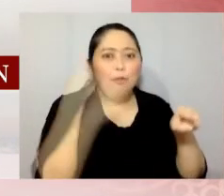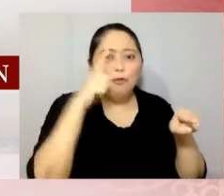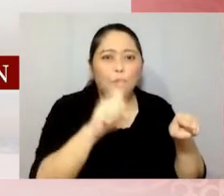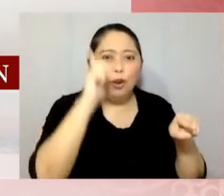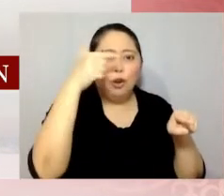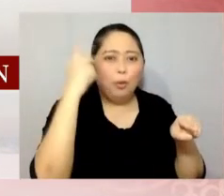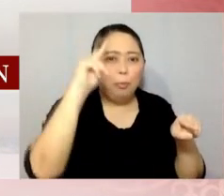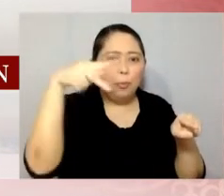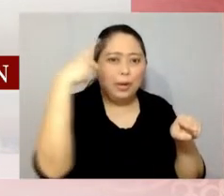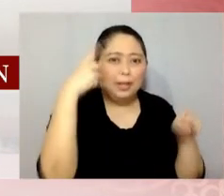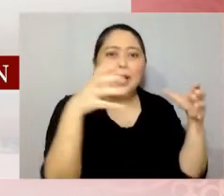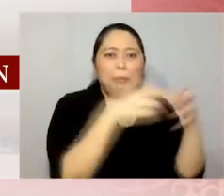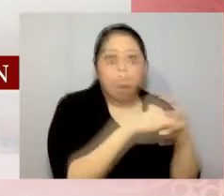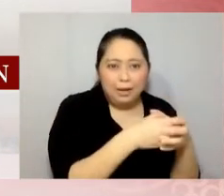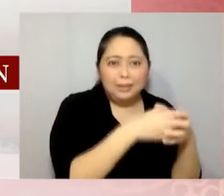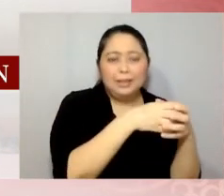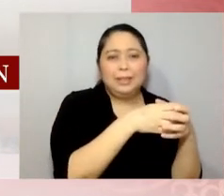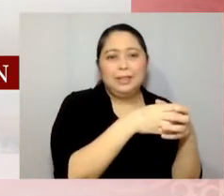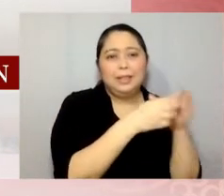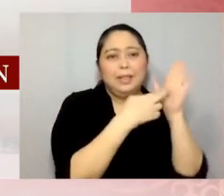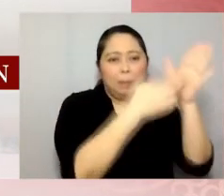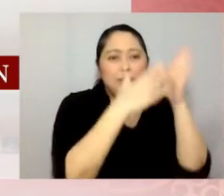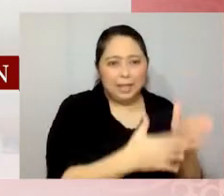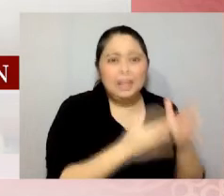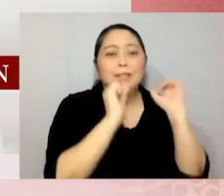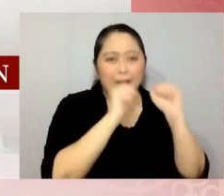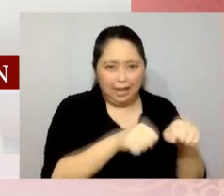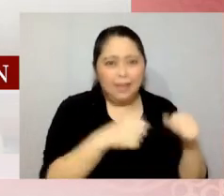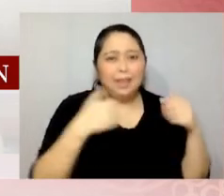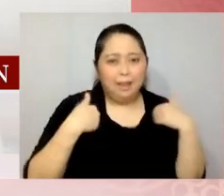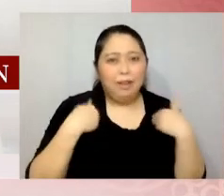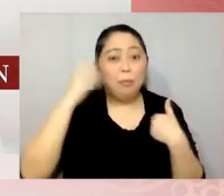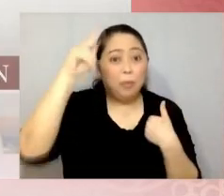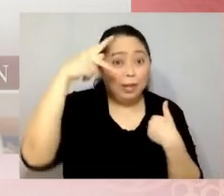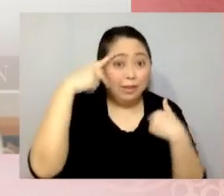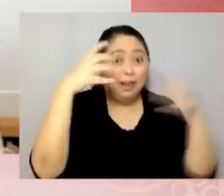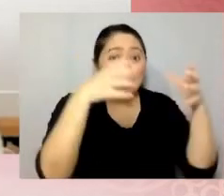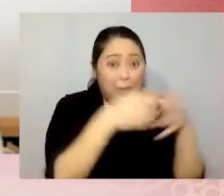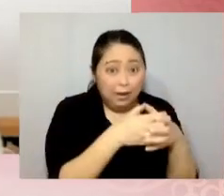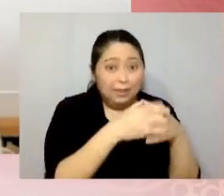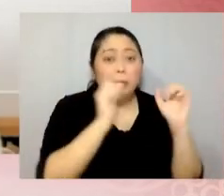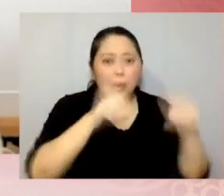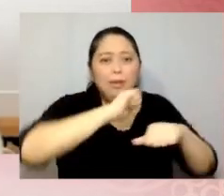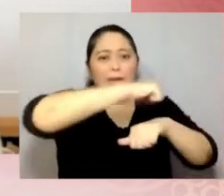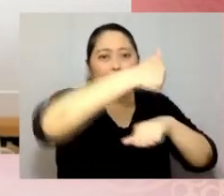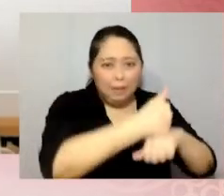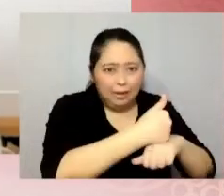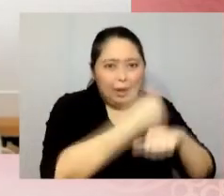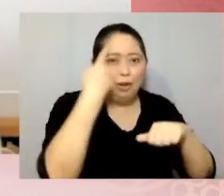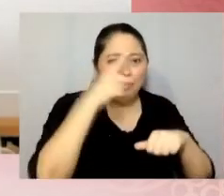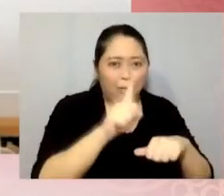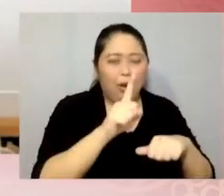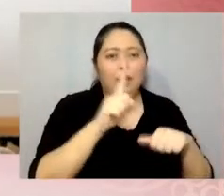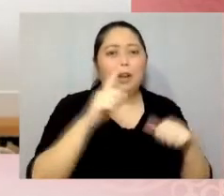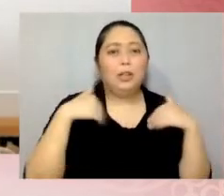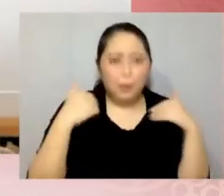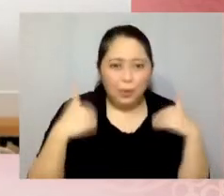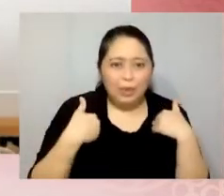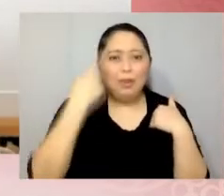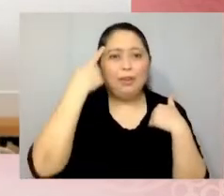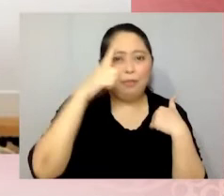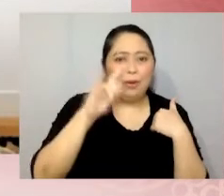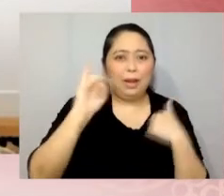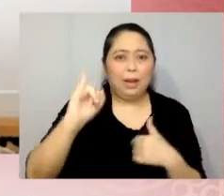party representatives and parliamentary districts. I think plus there are BOL provisions that provide